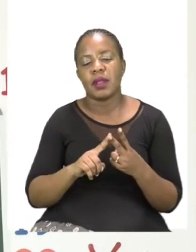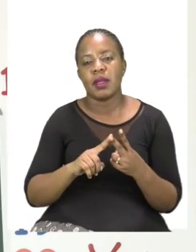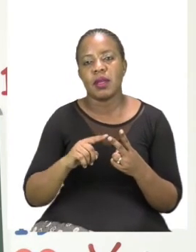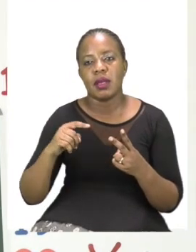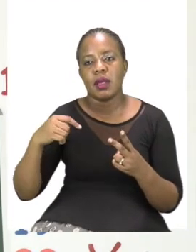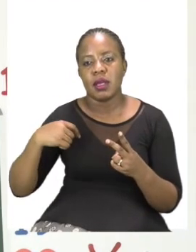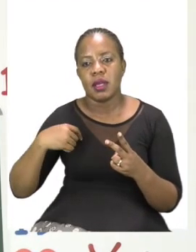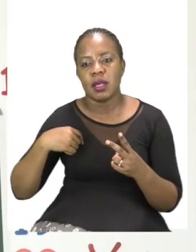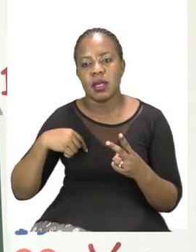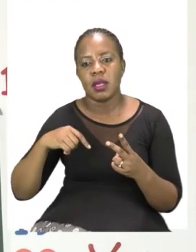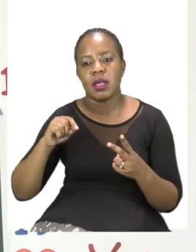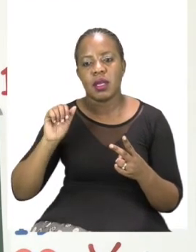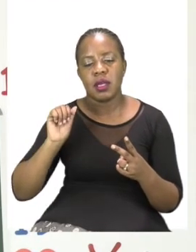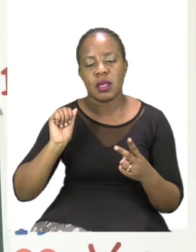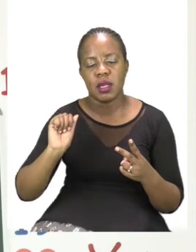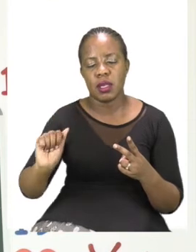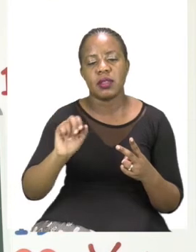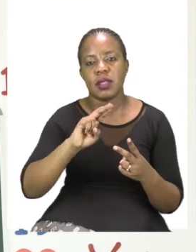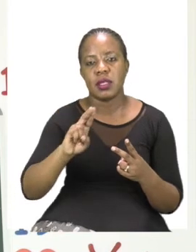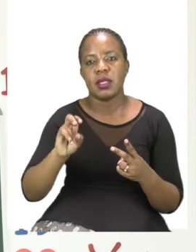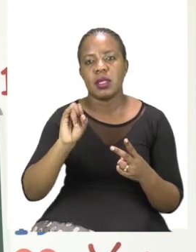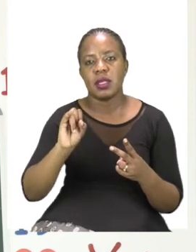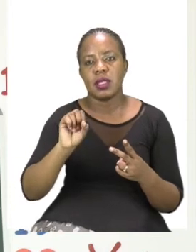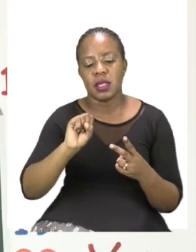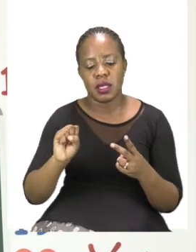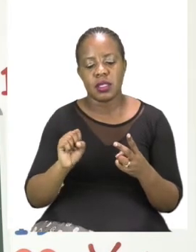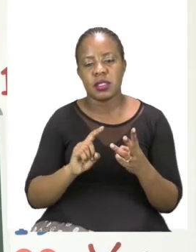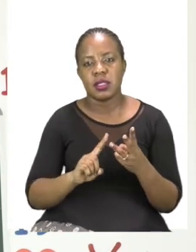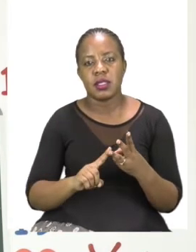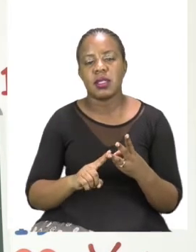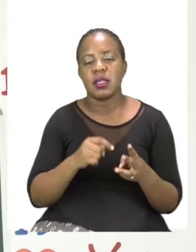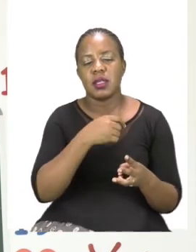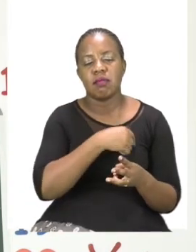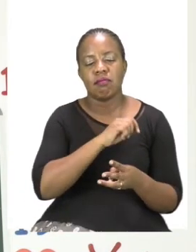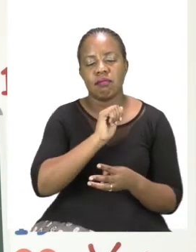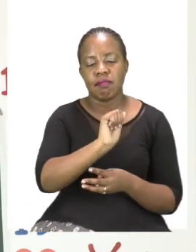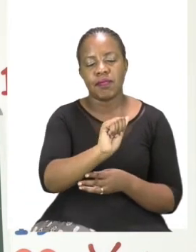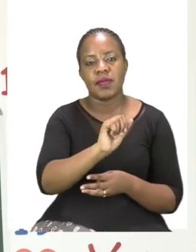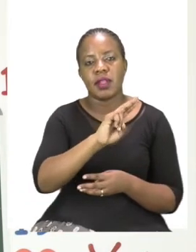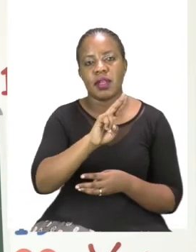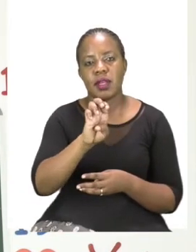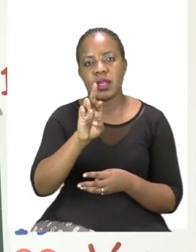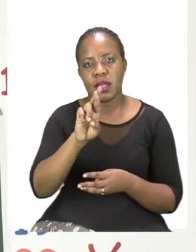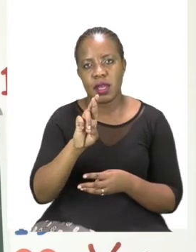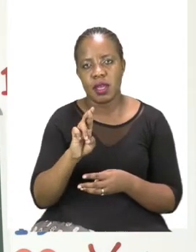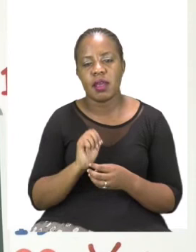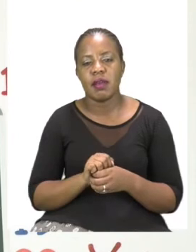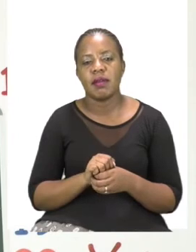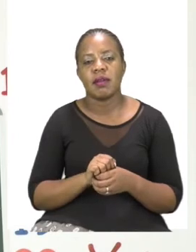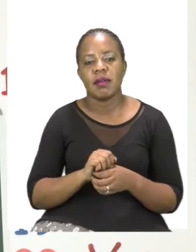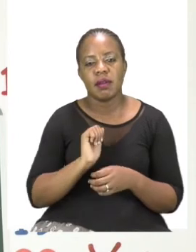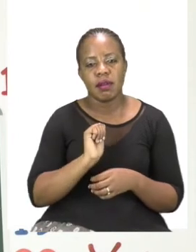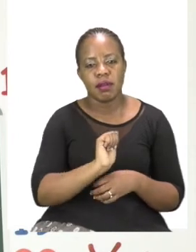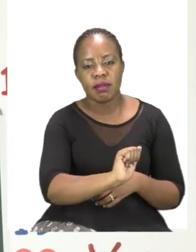their, and its. There are many other possessive pronouns, but for now,